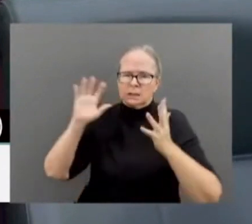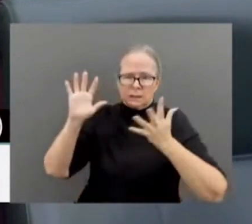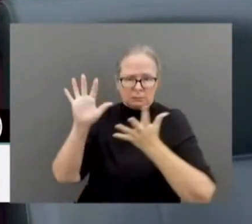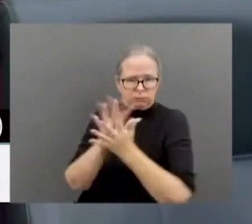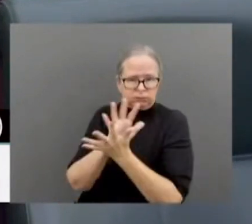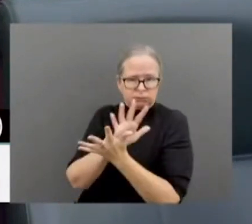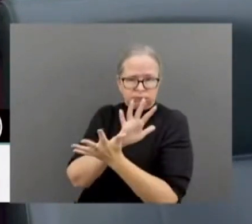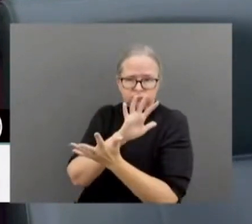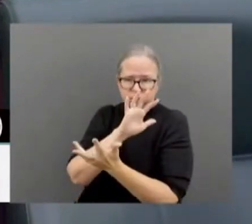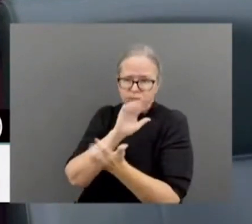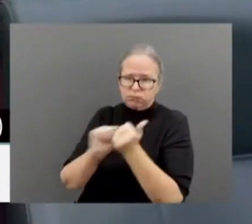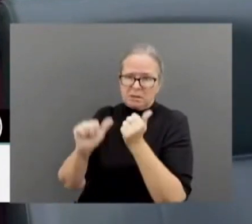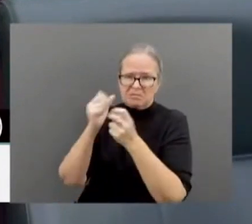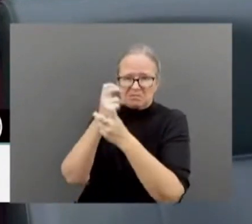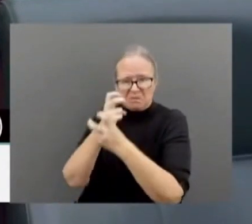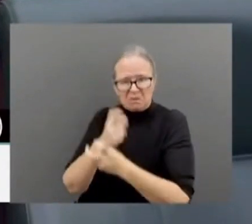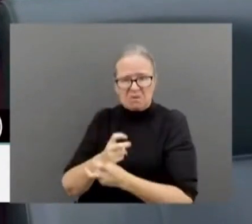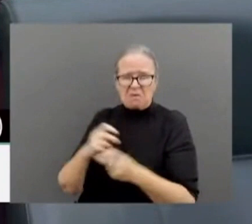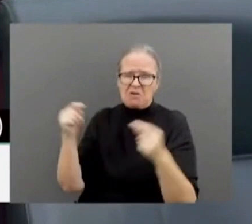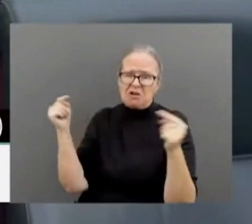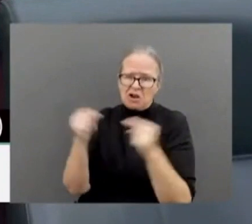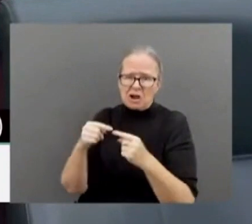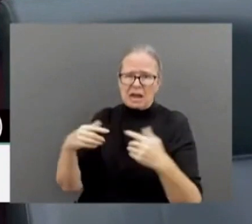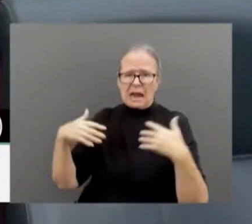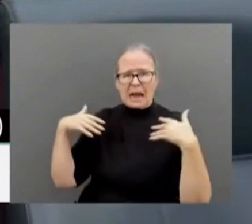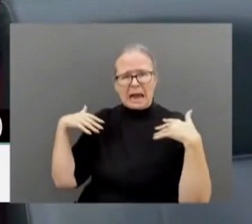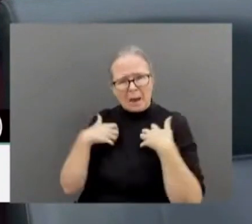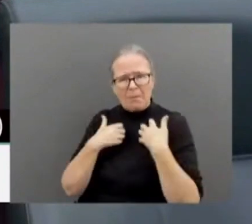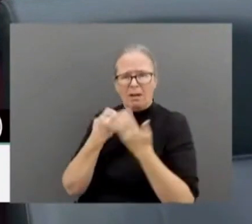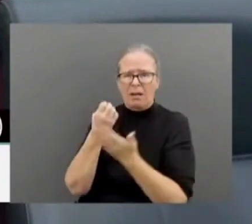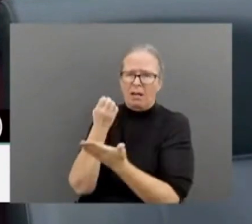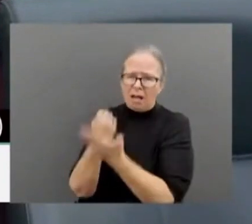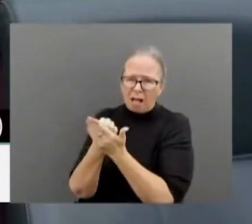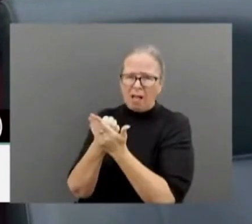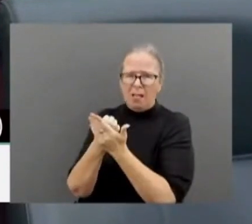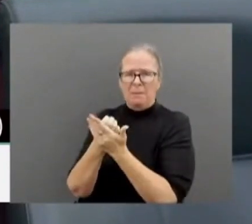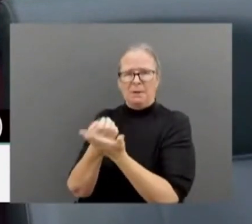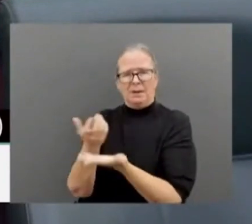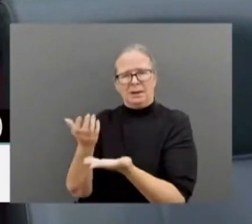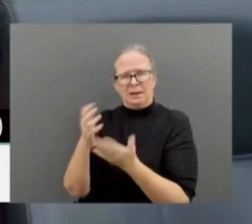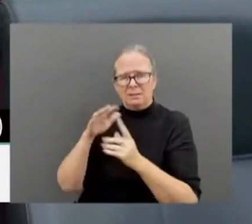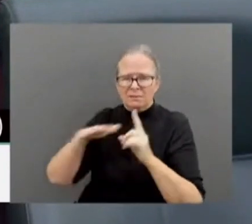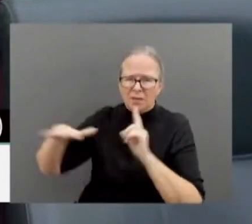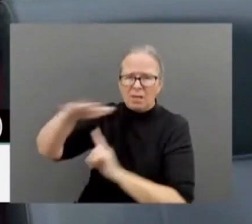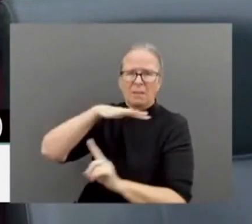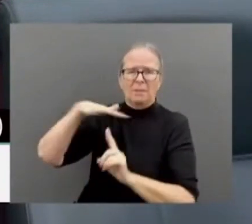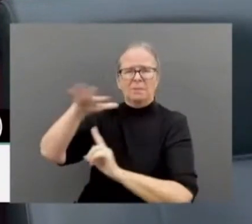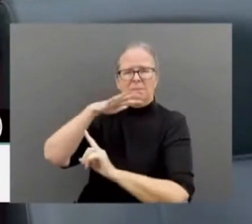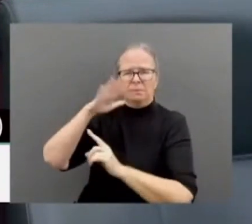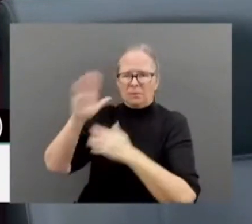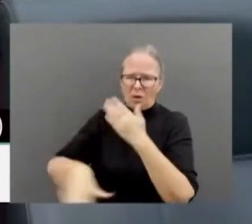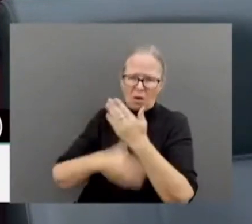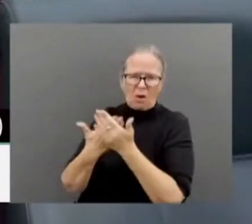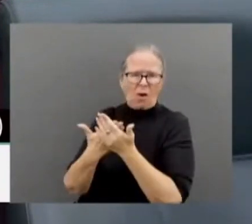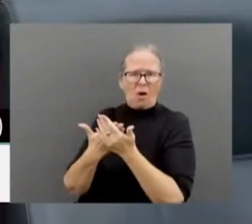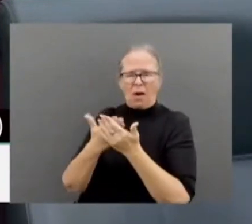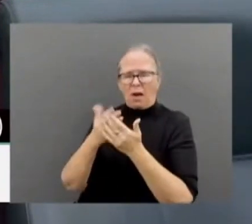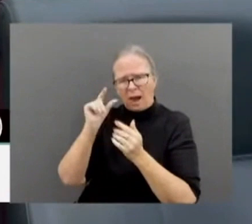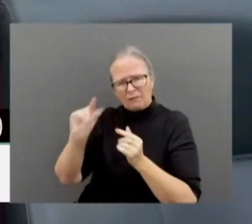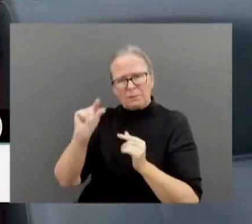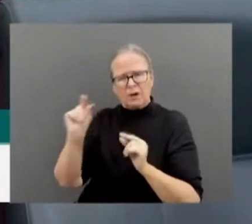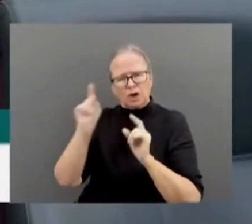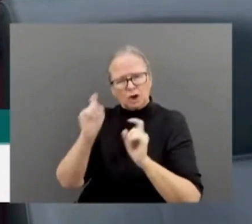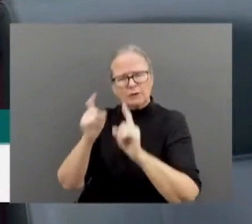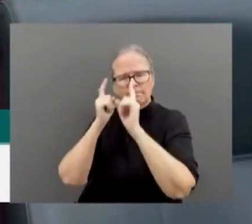hurting the robust economy of southern Alberta, and given that every government should pursue projects that support the economy and are in the